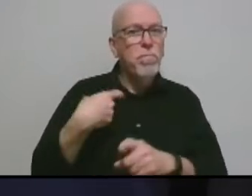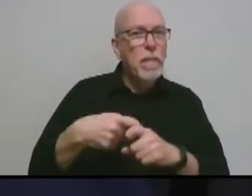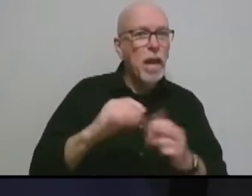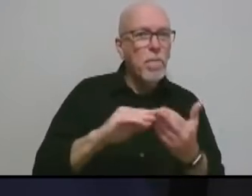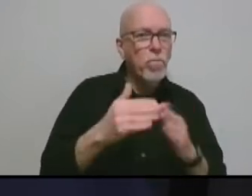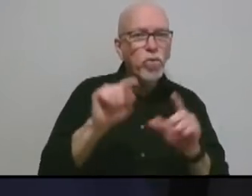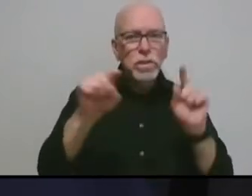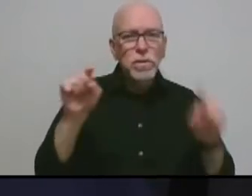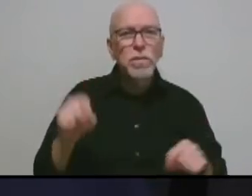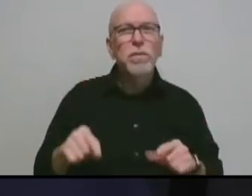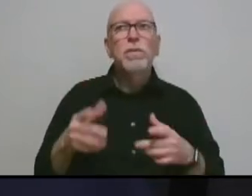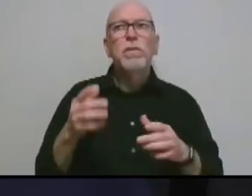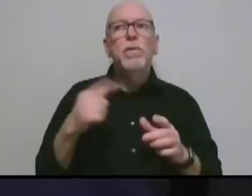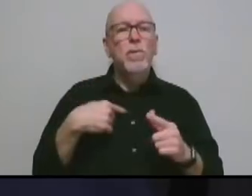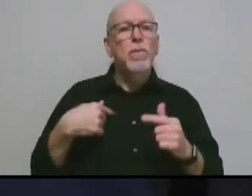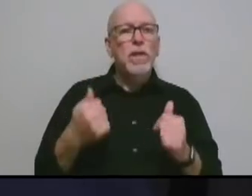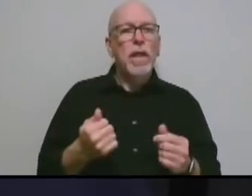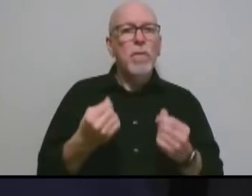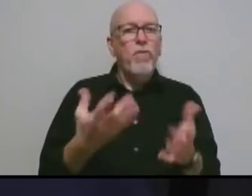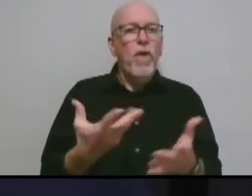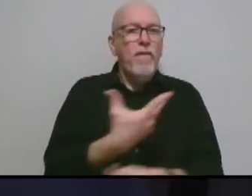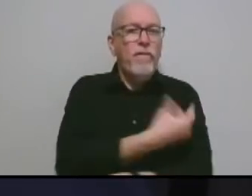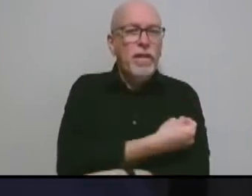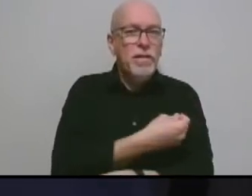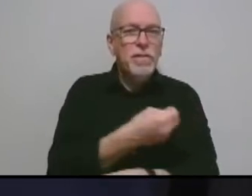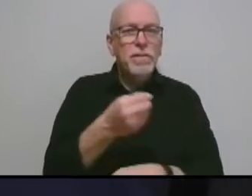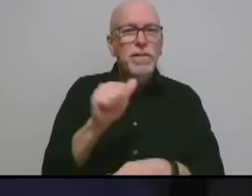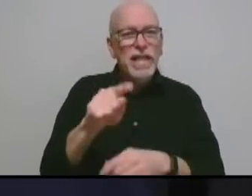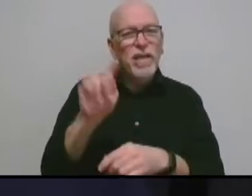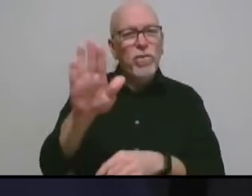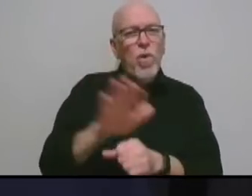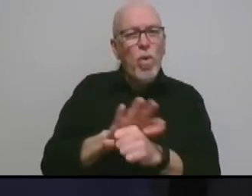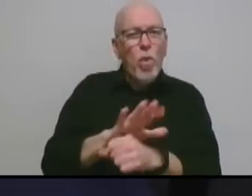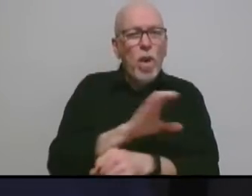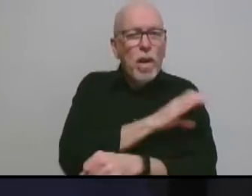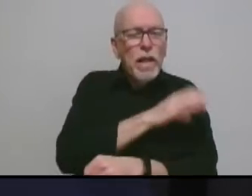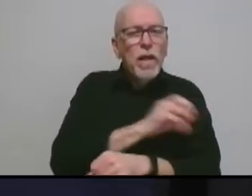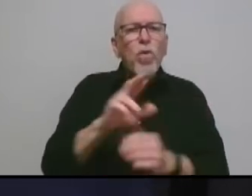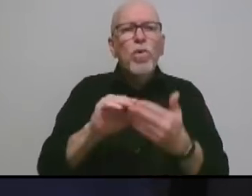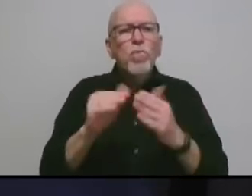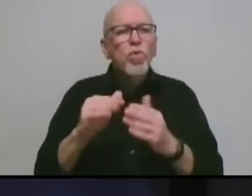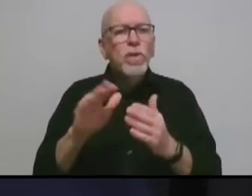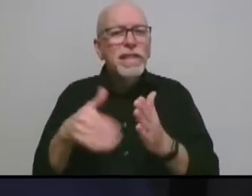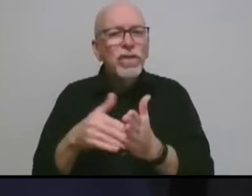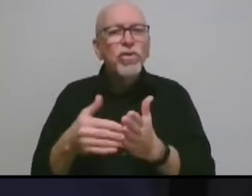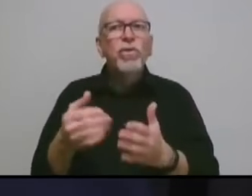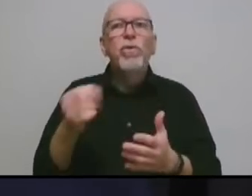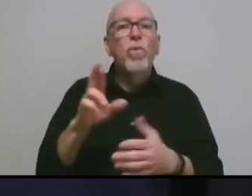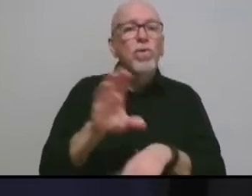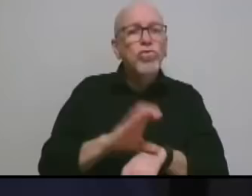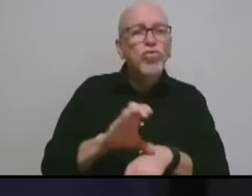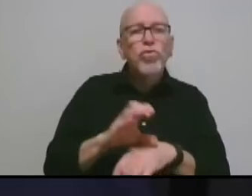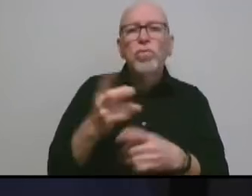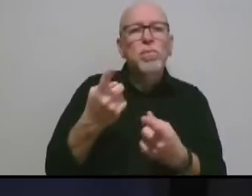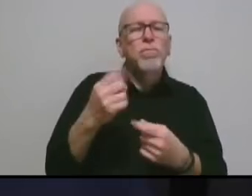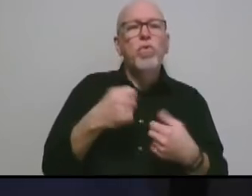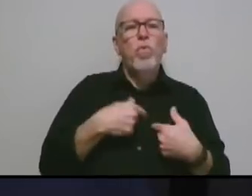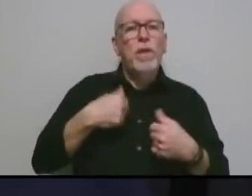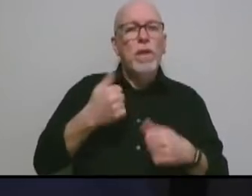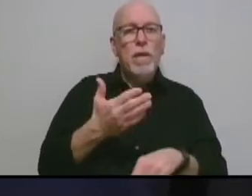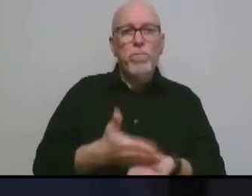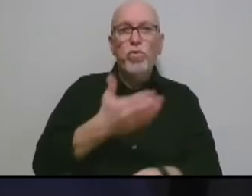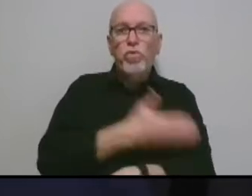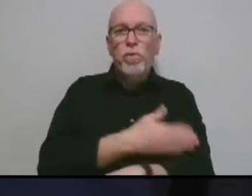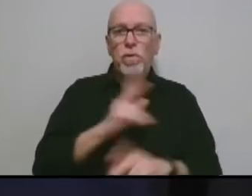to be able to provide vaccines at a local clinic or a community center or maybe a church. So again, so we can improve people